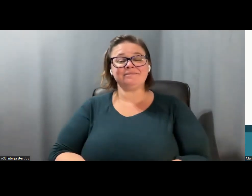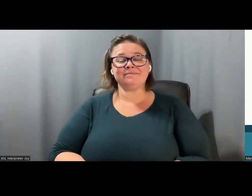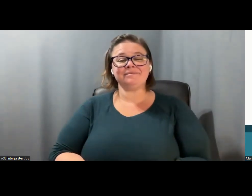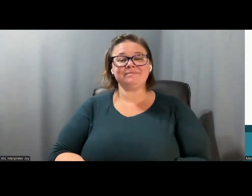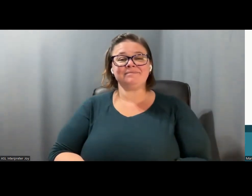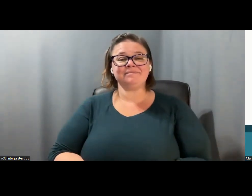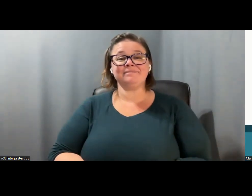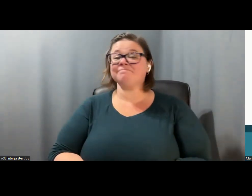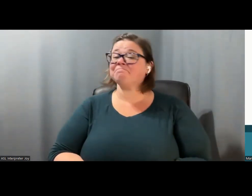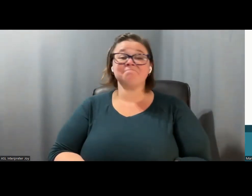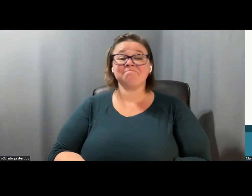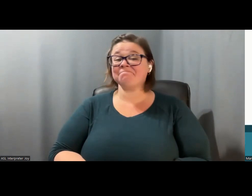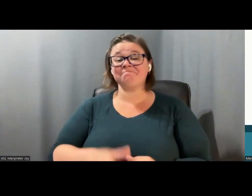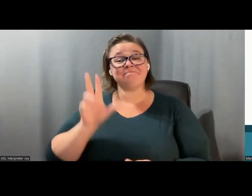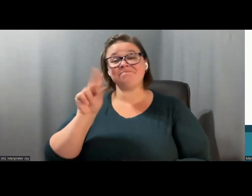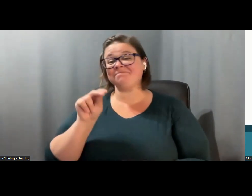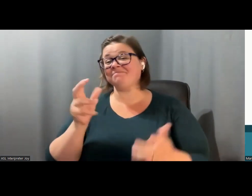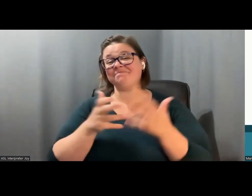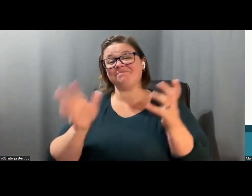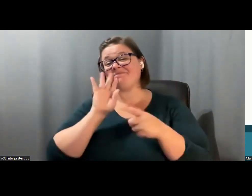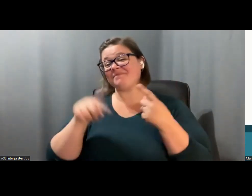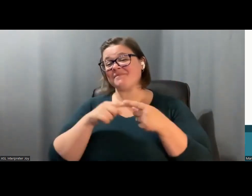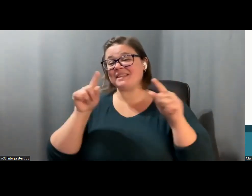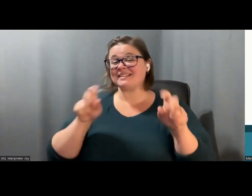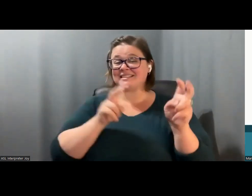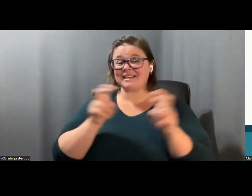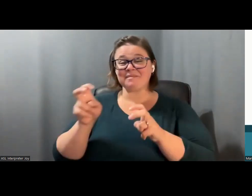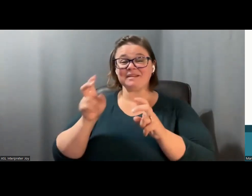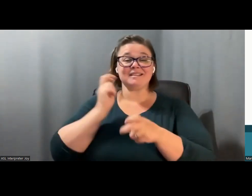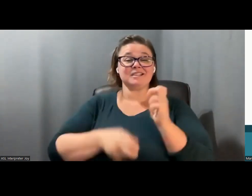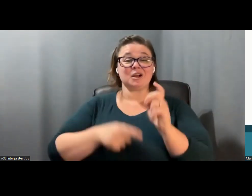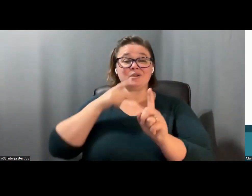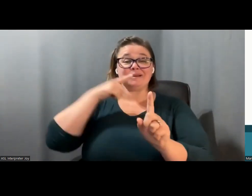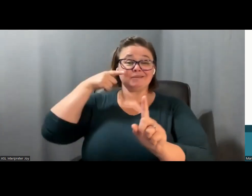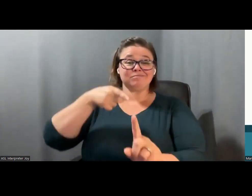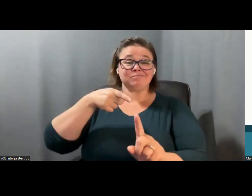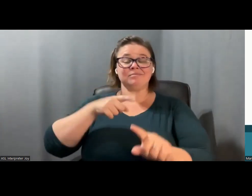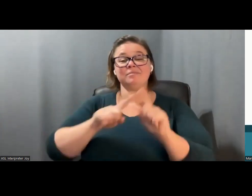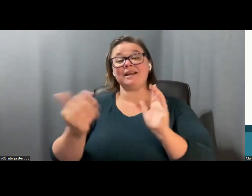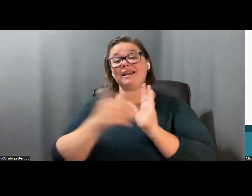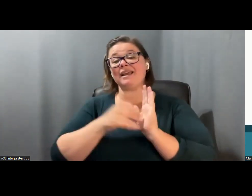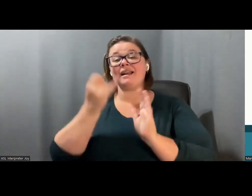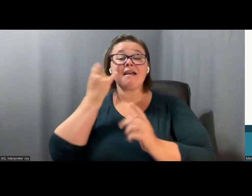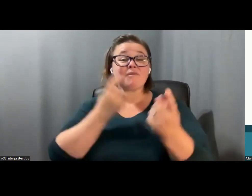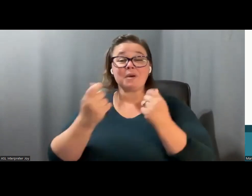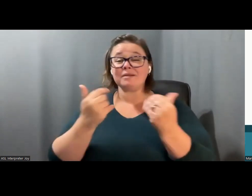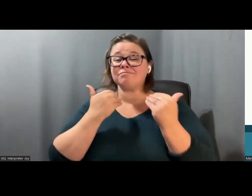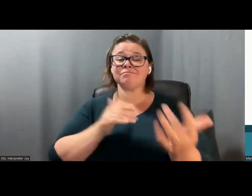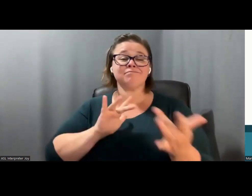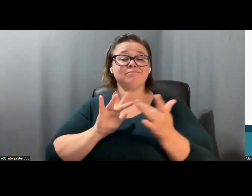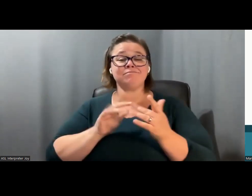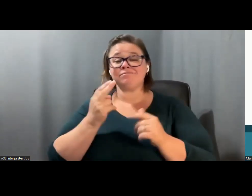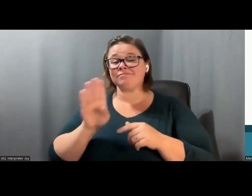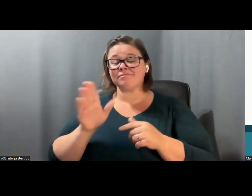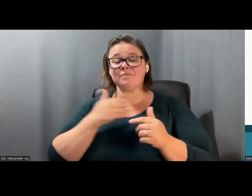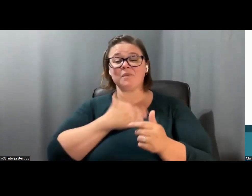No, there's just so much to talk about on this topic. It's hard to pinpoint it, but again, if you have questions, certainly reach out to the hub. We're happy to